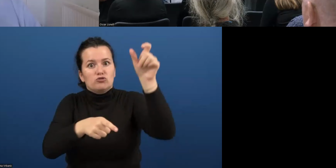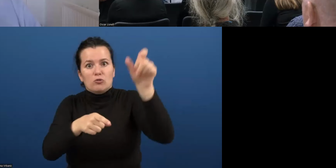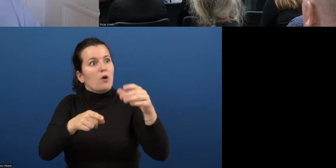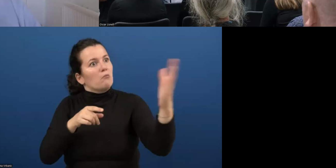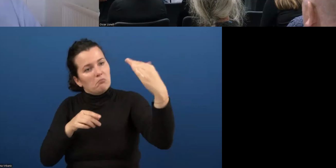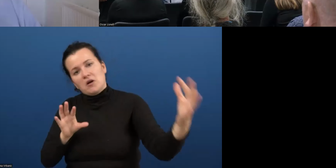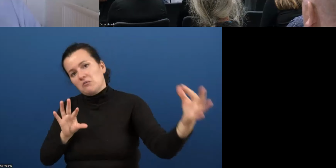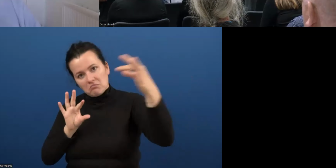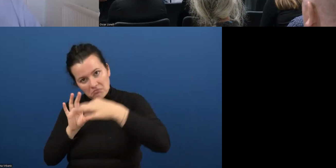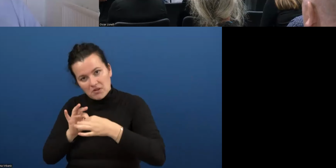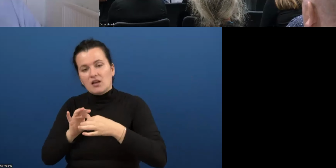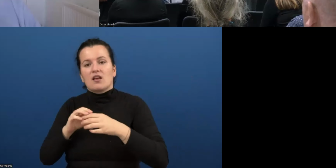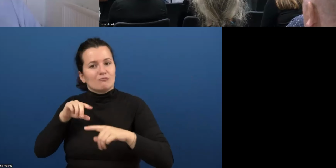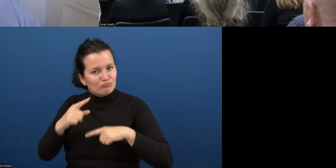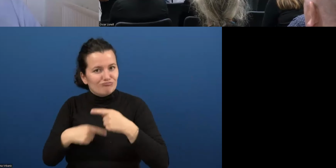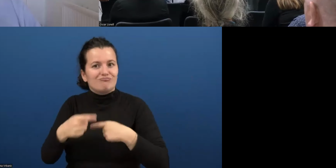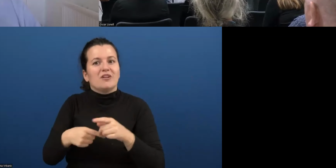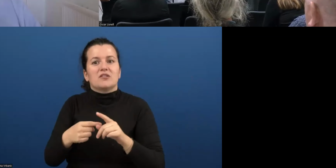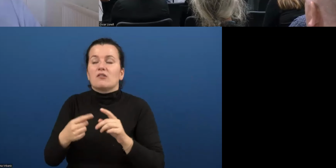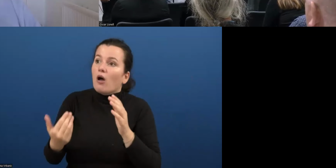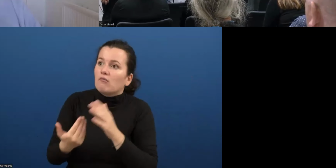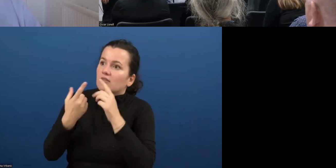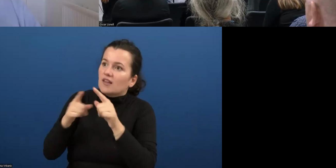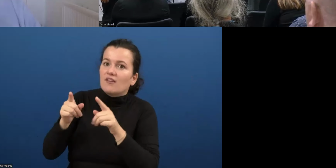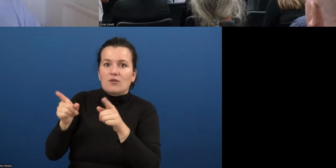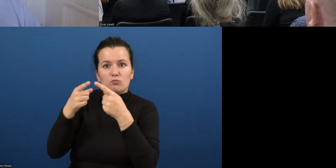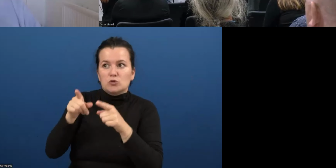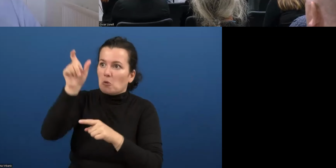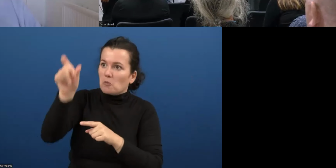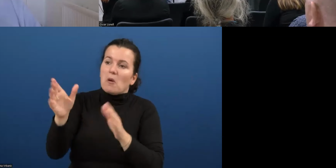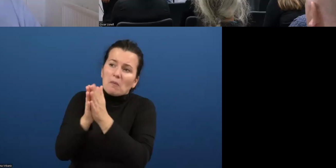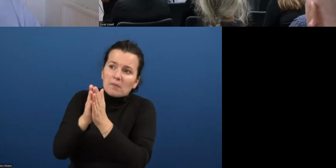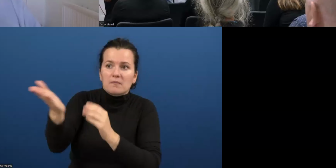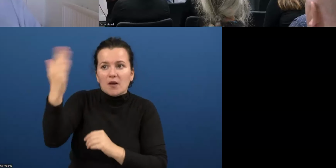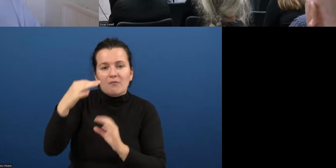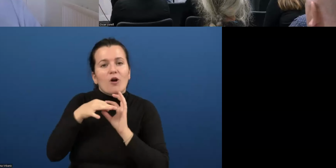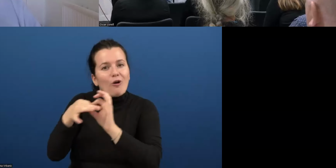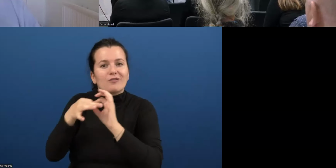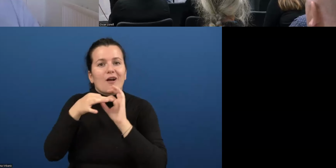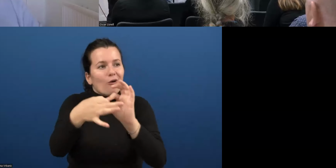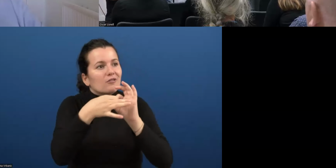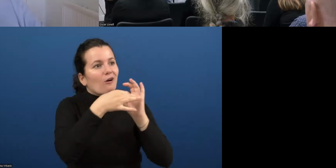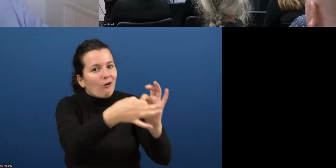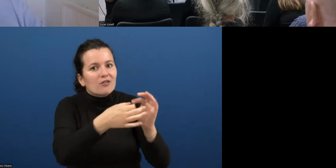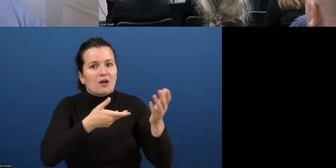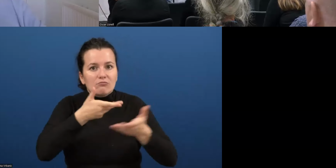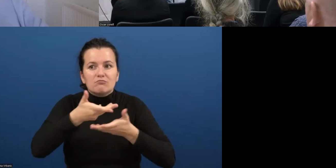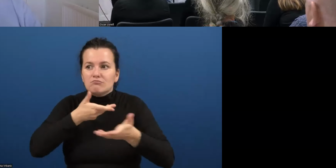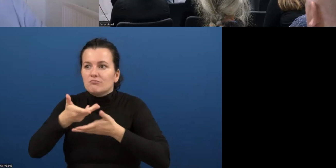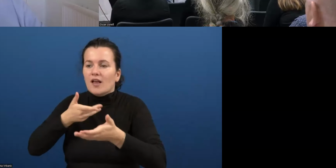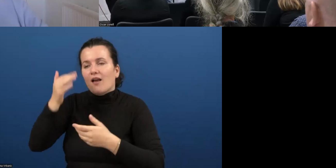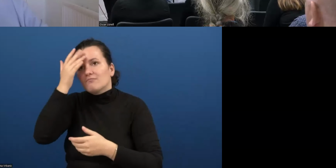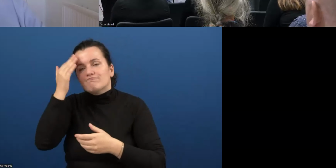a quite mix of what you can do and what is the starting point. And also the different kinds of layers, how you can work in